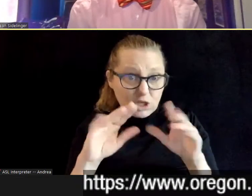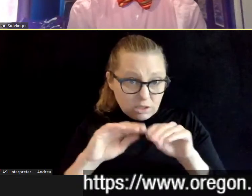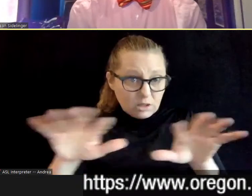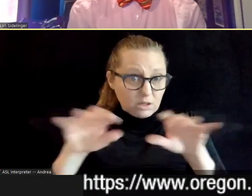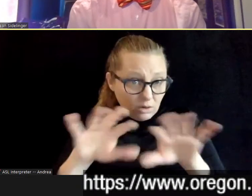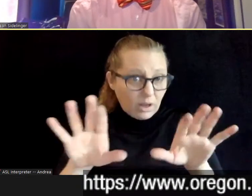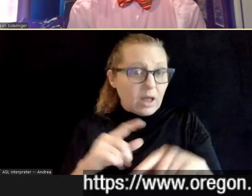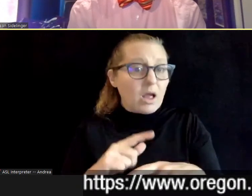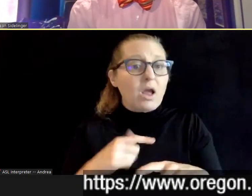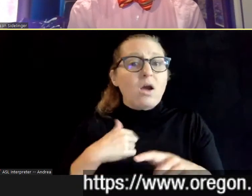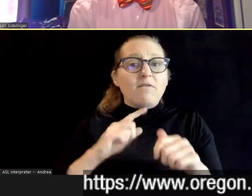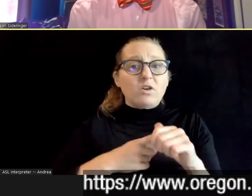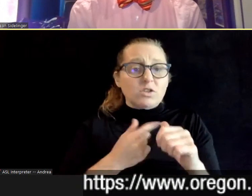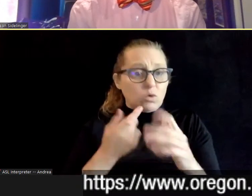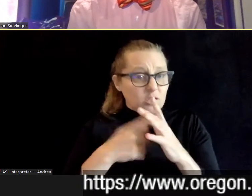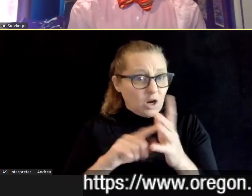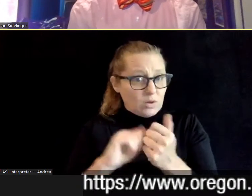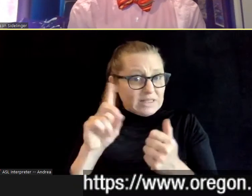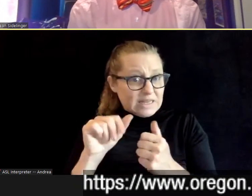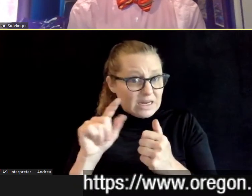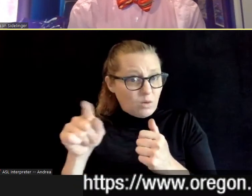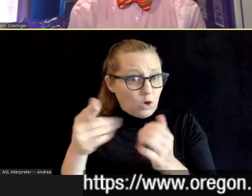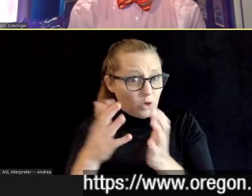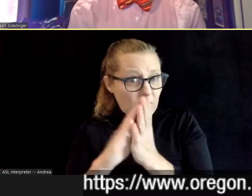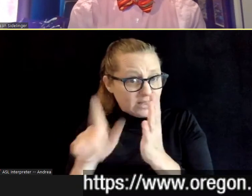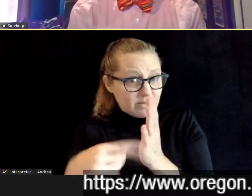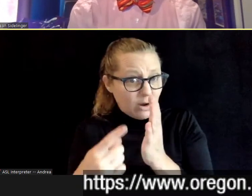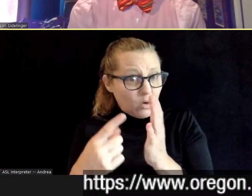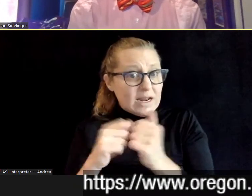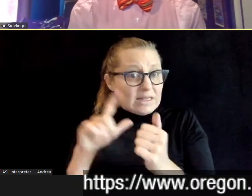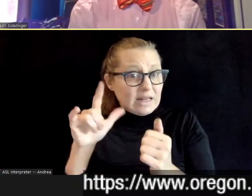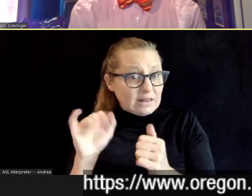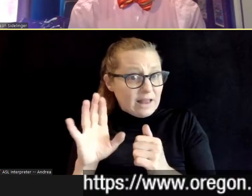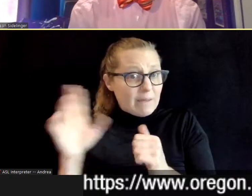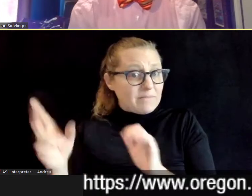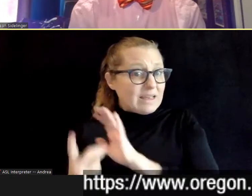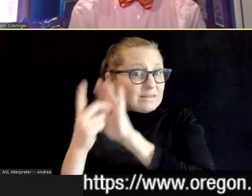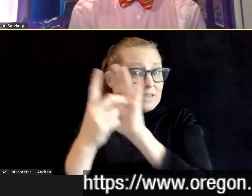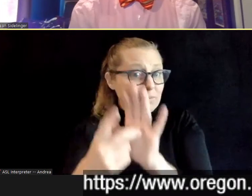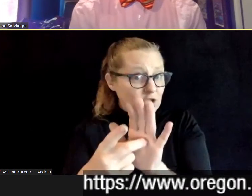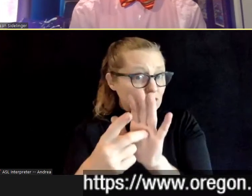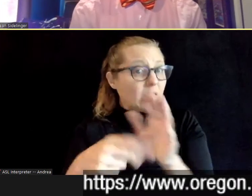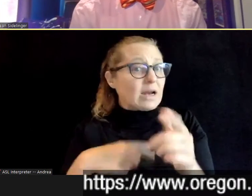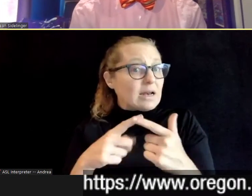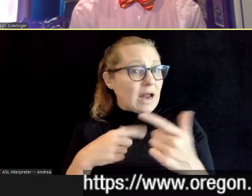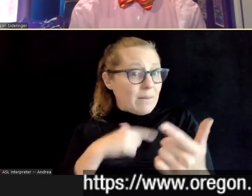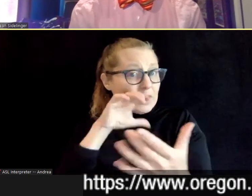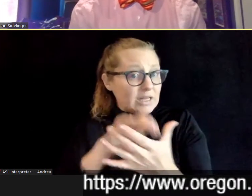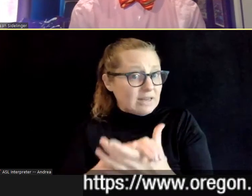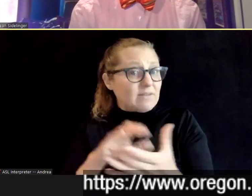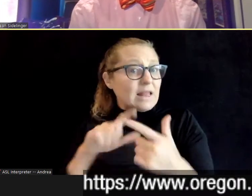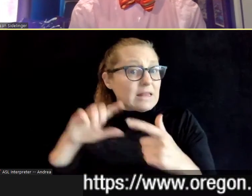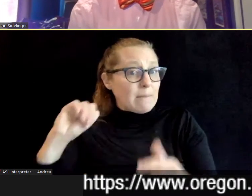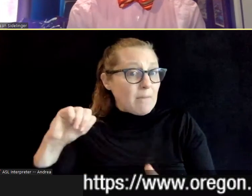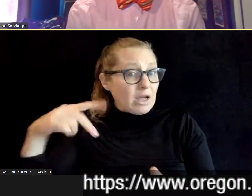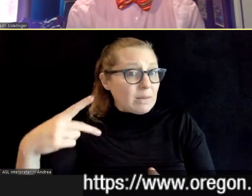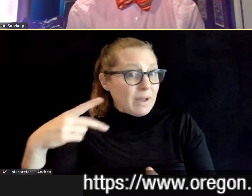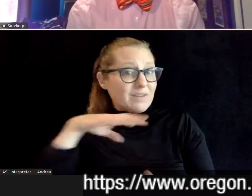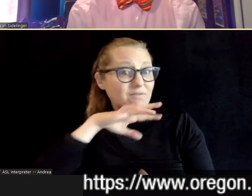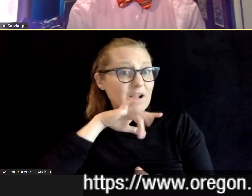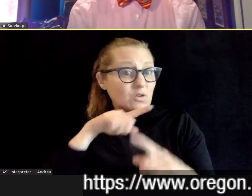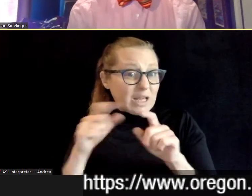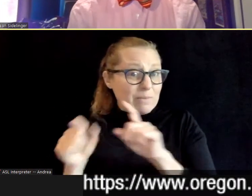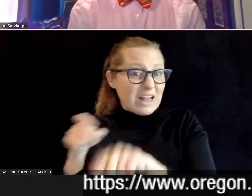some data that you asked about. In the laboratory, it has been demonstrated, I believe, that the monkeypox virus can be isolated from